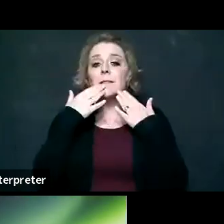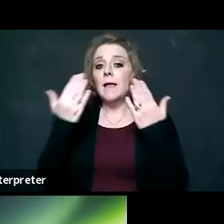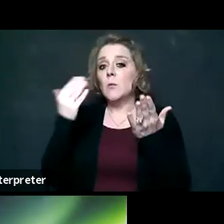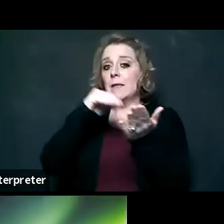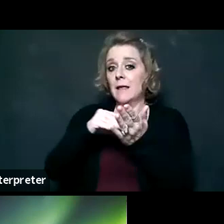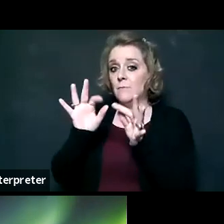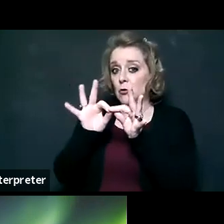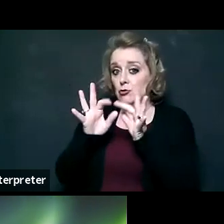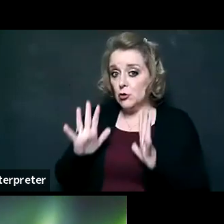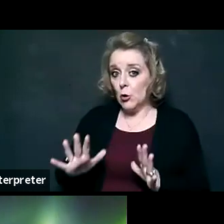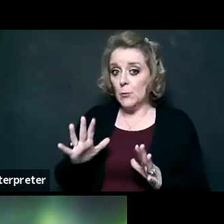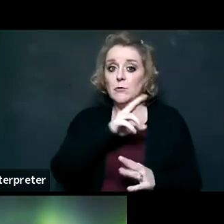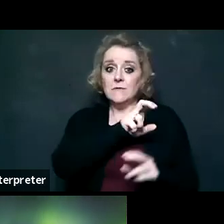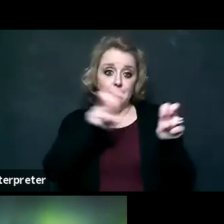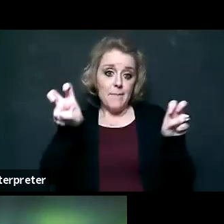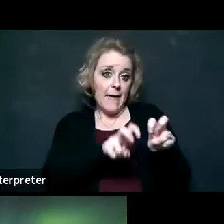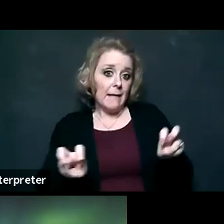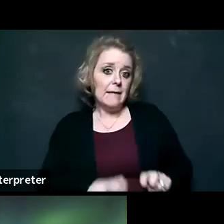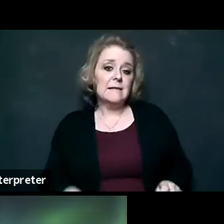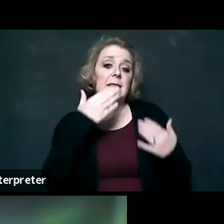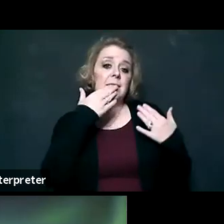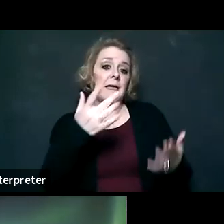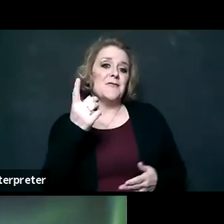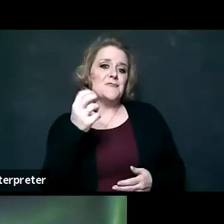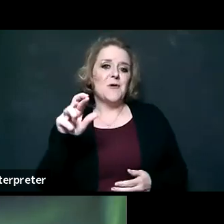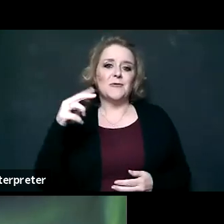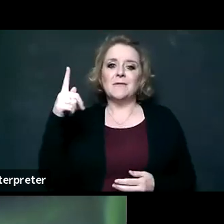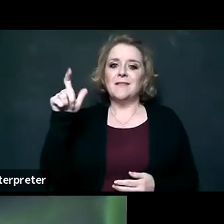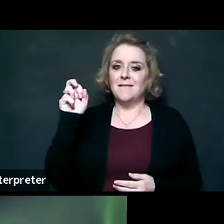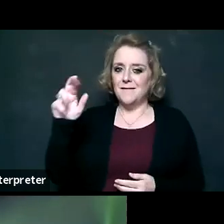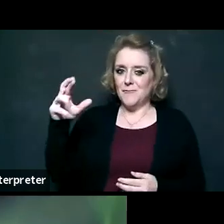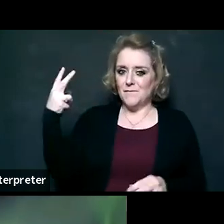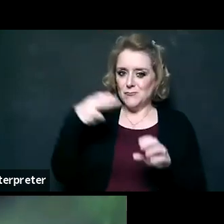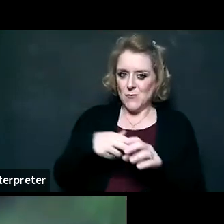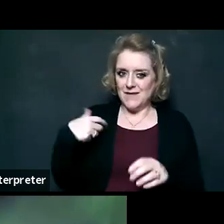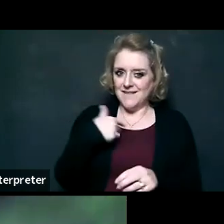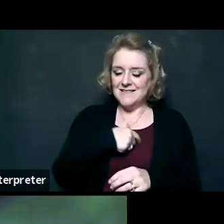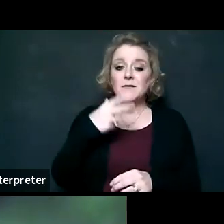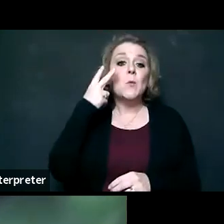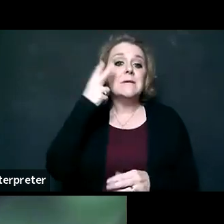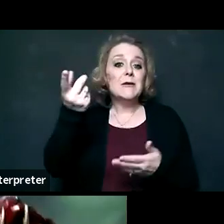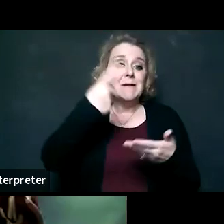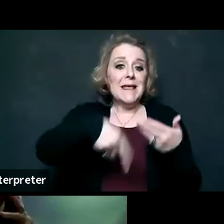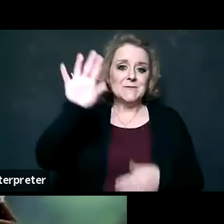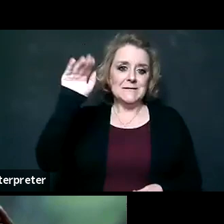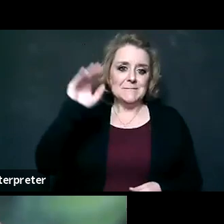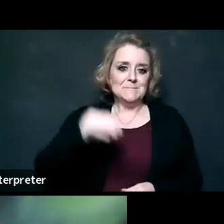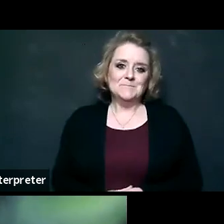our interpreters and our panelists, and thank you, Dr. Klepper, for joining us today. We'll see y'all next week.